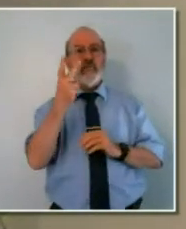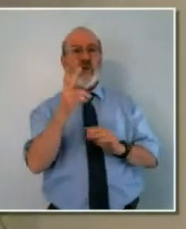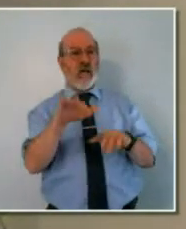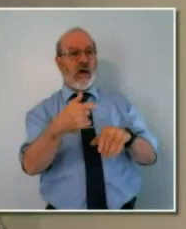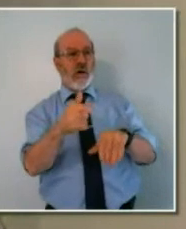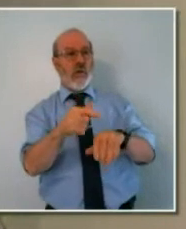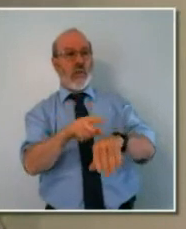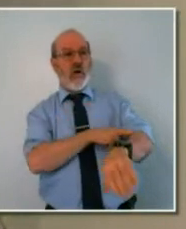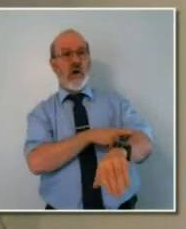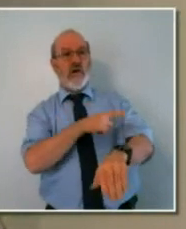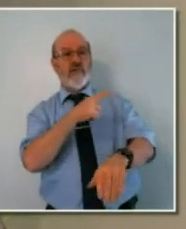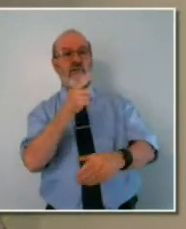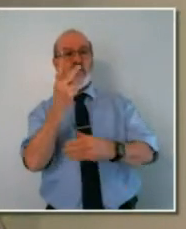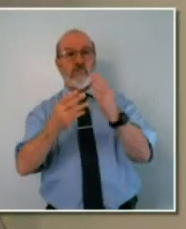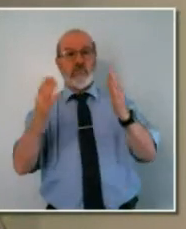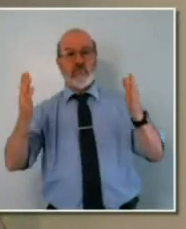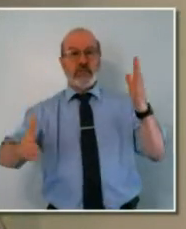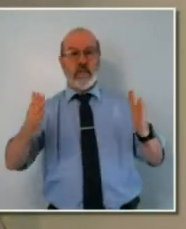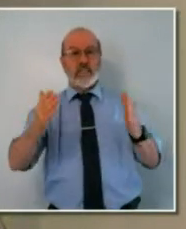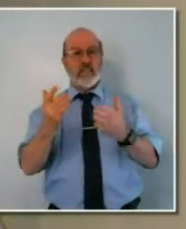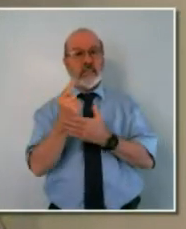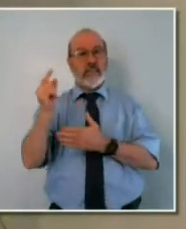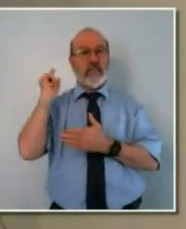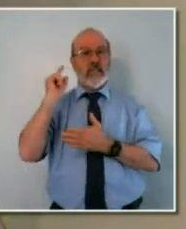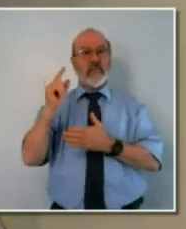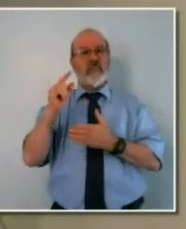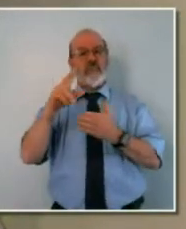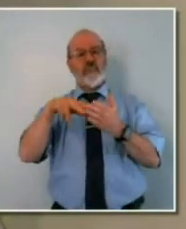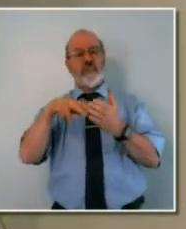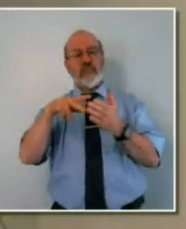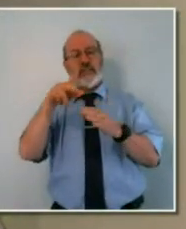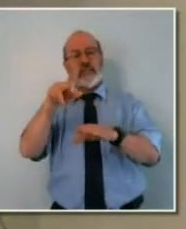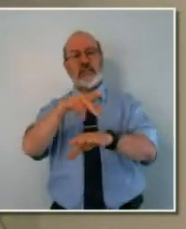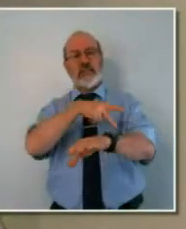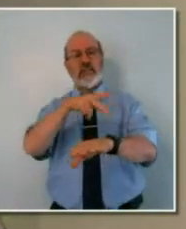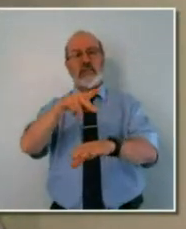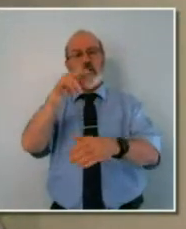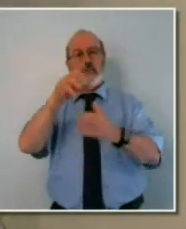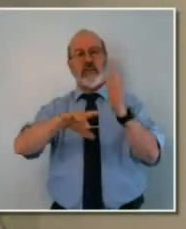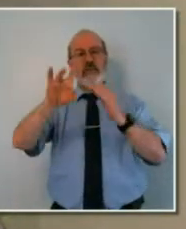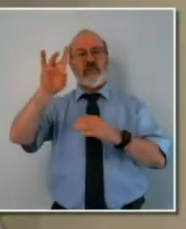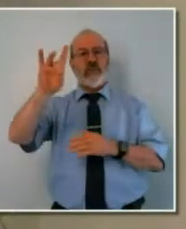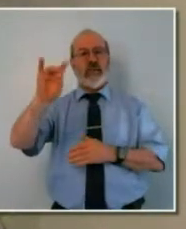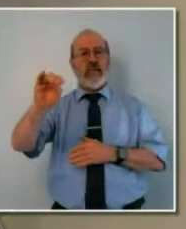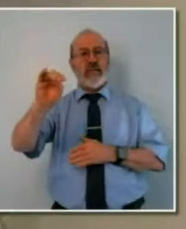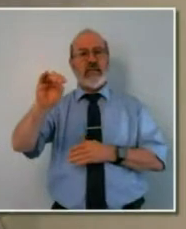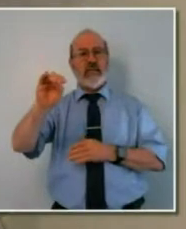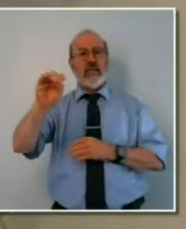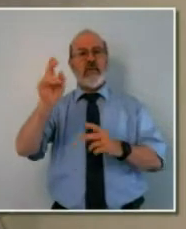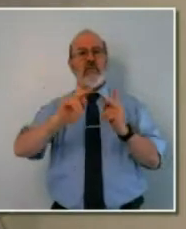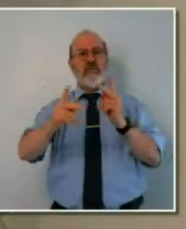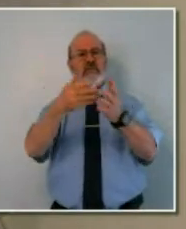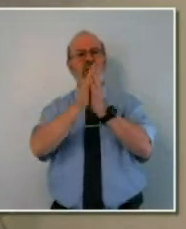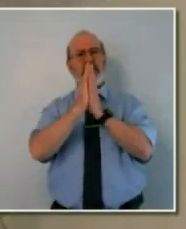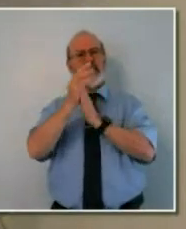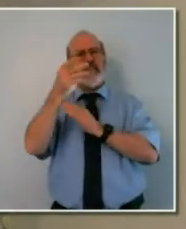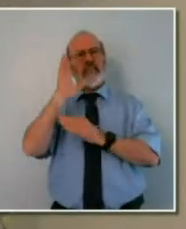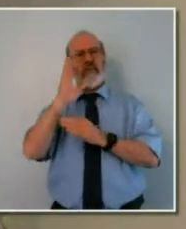sides of the picture. And then last week we were looking at Psalm chapter 80, where the people were asking God